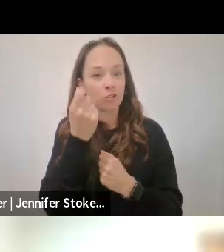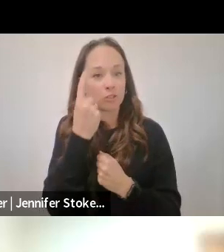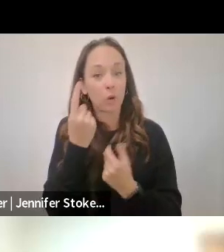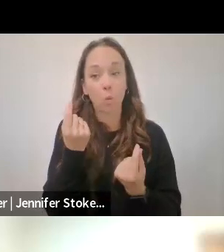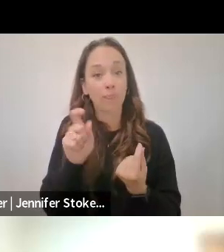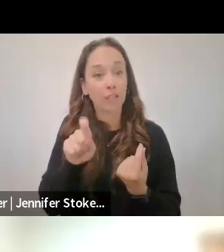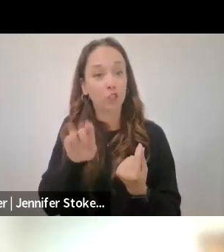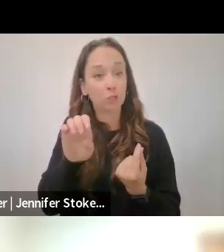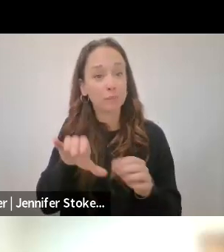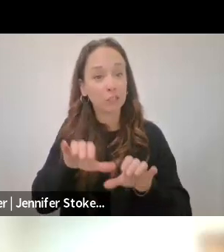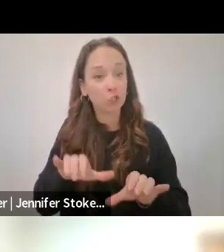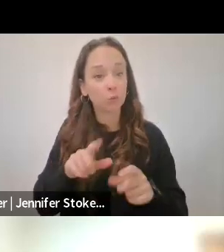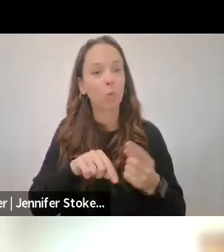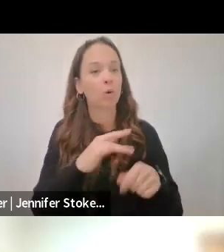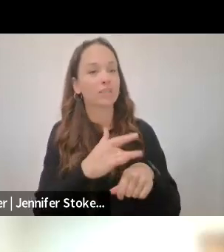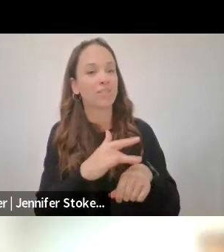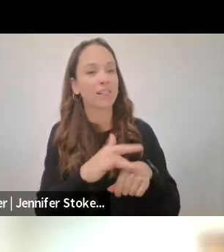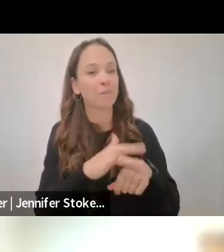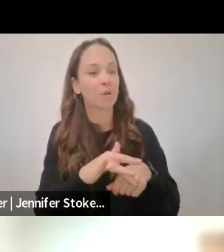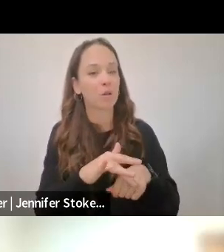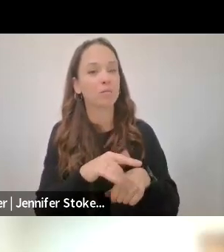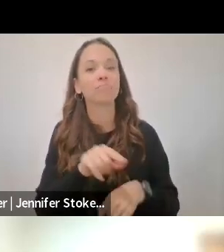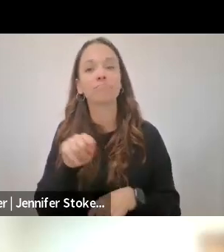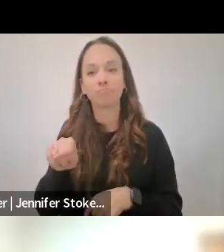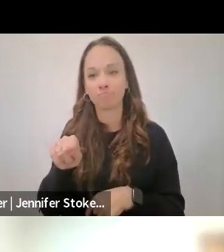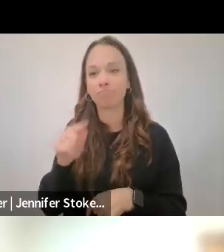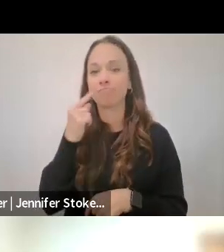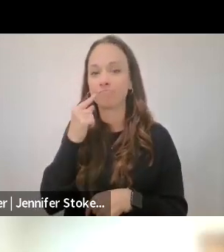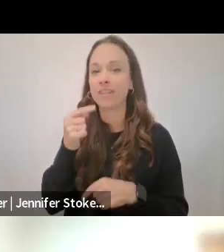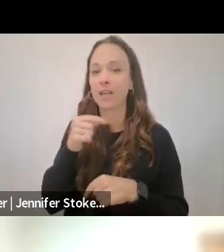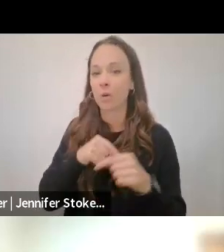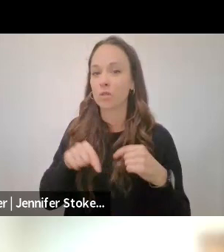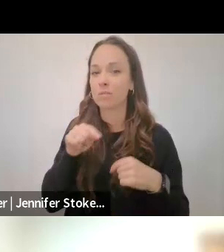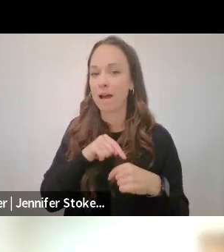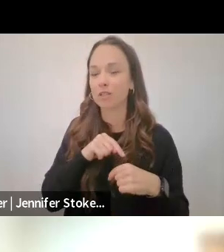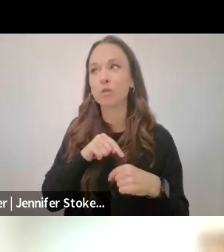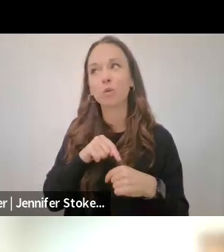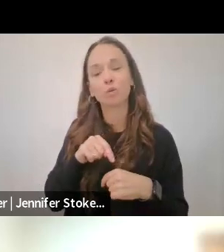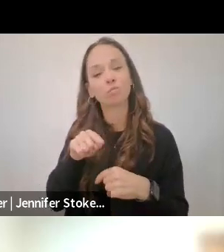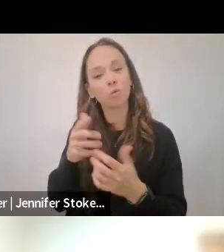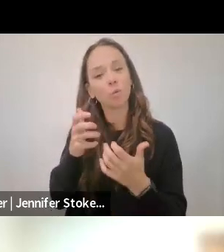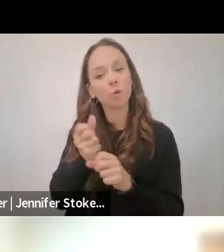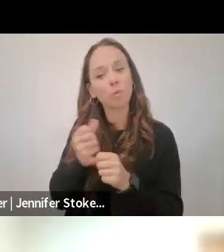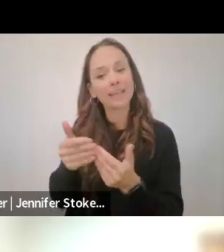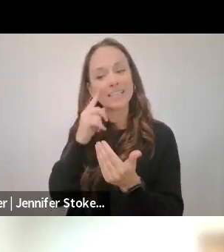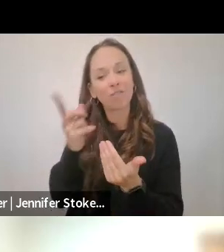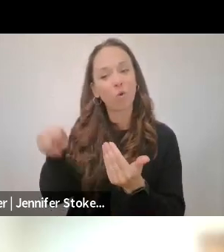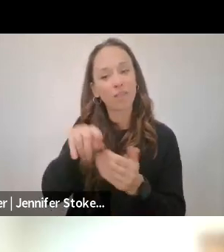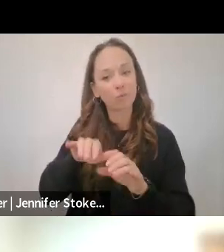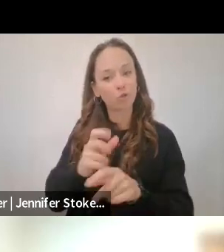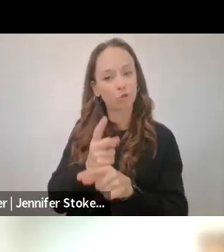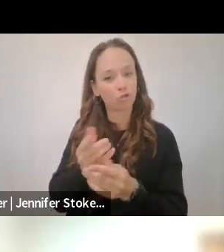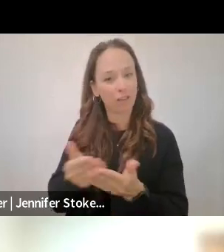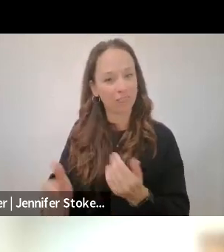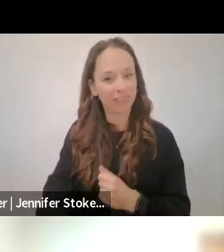them. I think that goes back to make it easy to do the right thing. And so that's at the end of